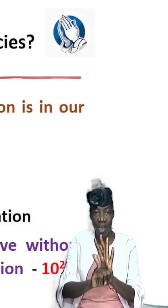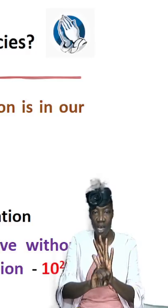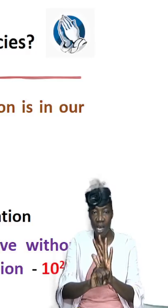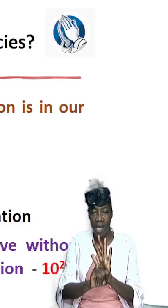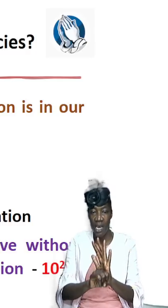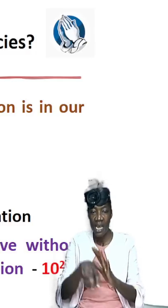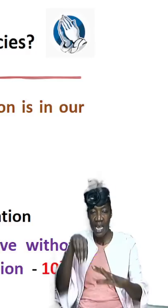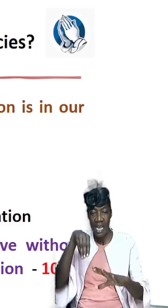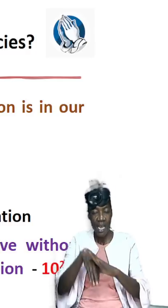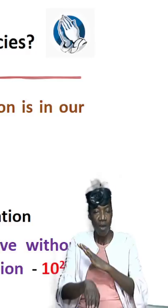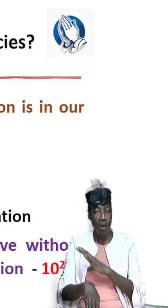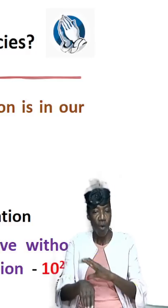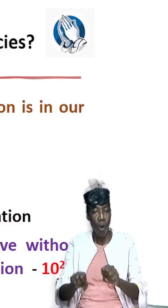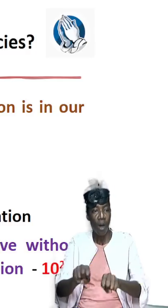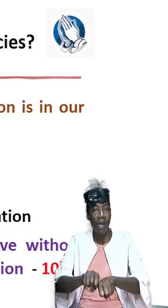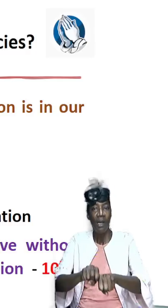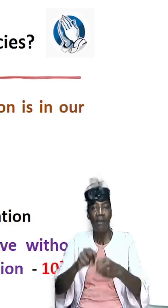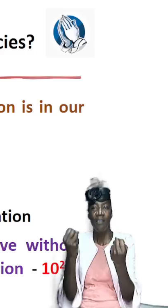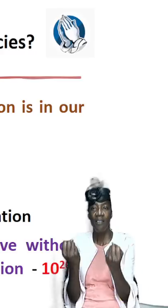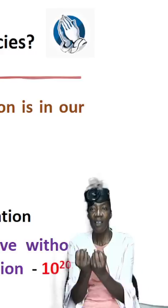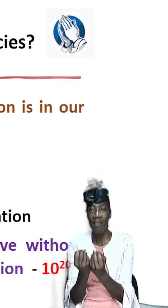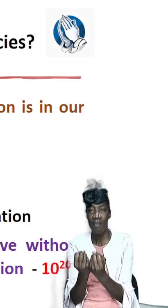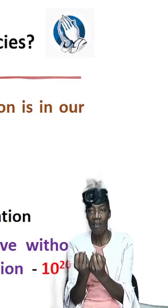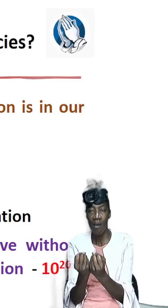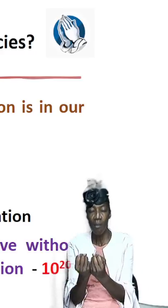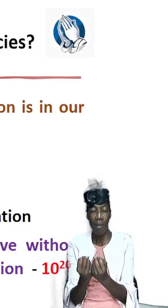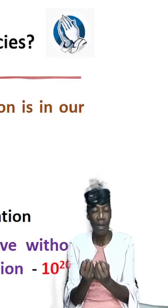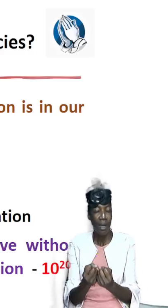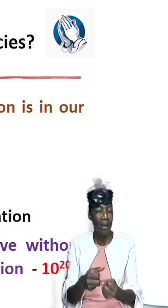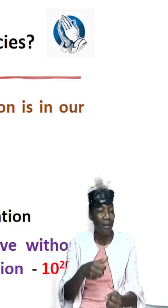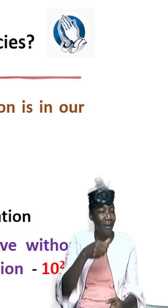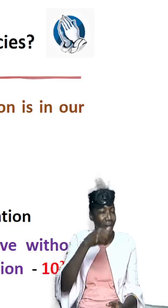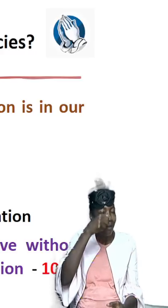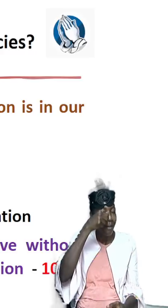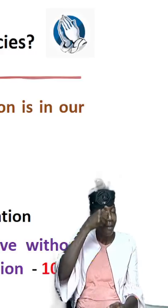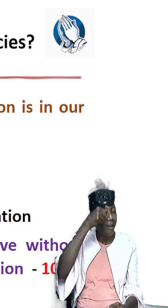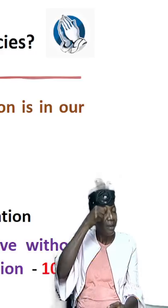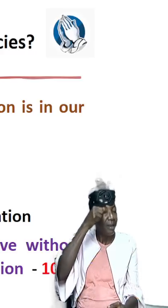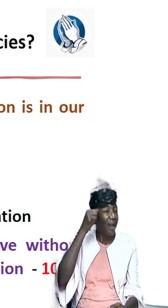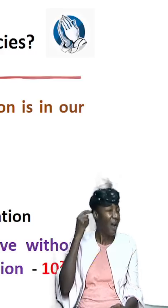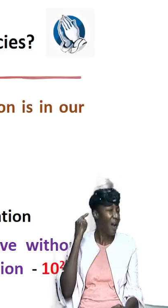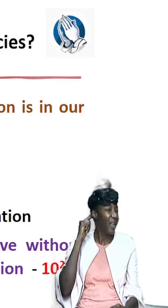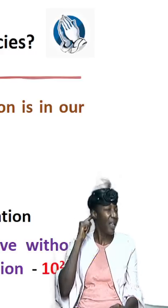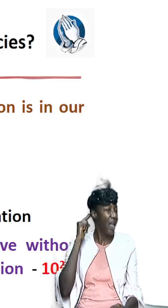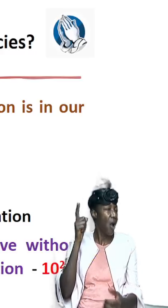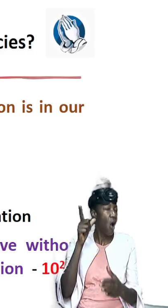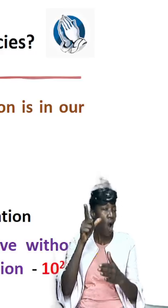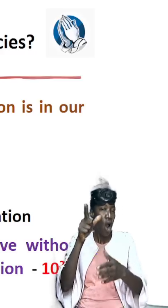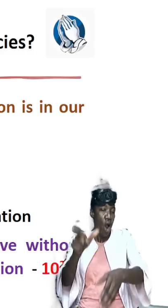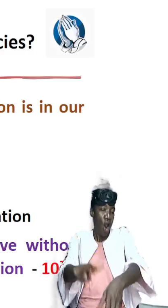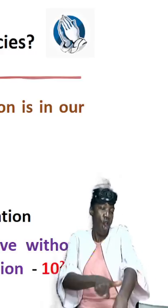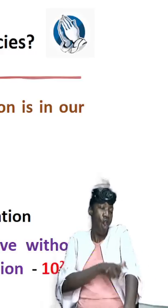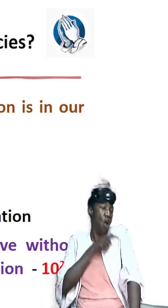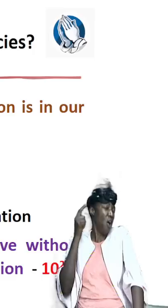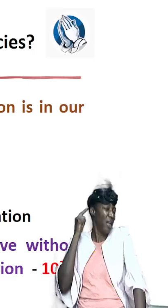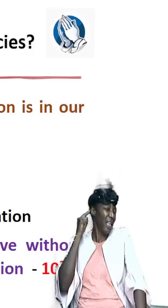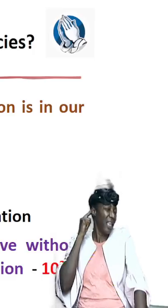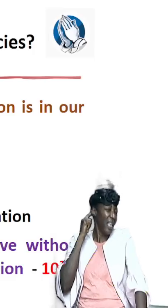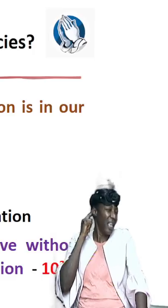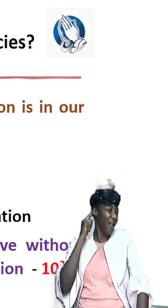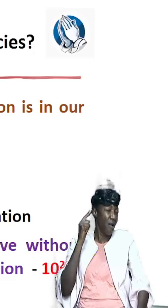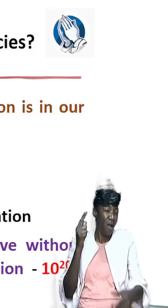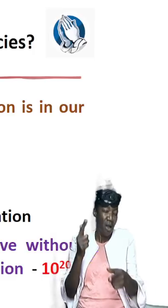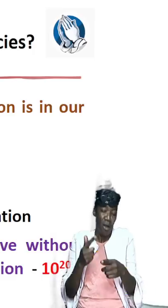our genes. It means dark here, long here, short here, medium here, blue